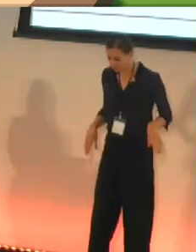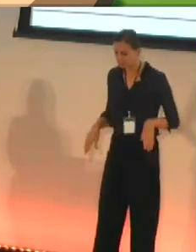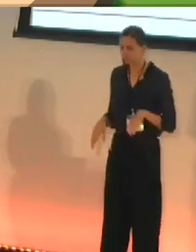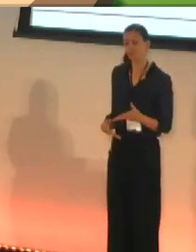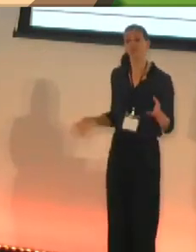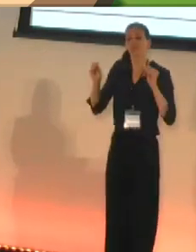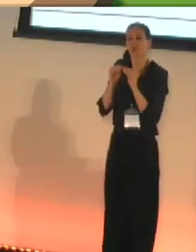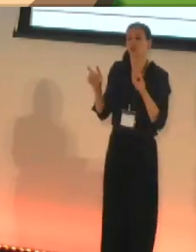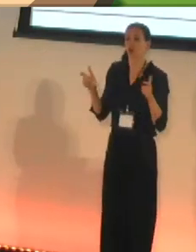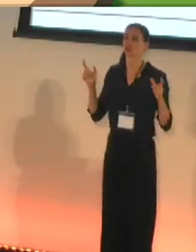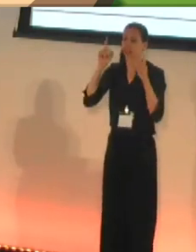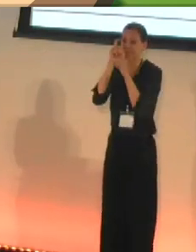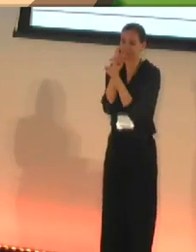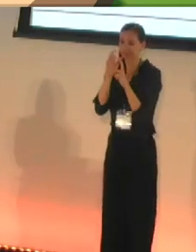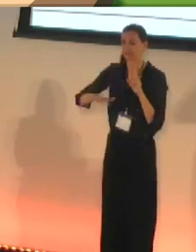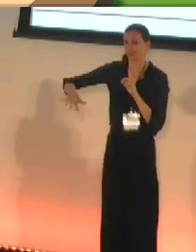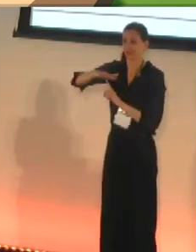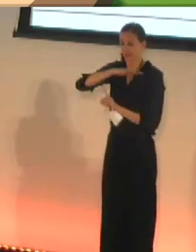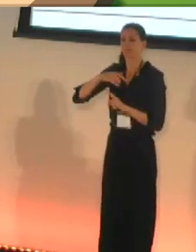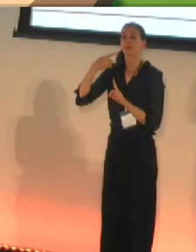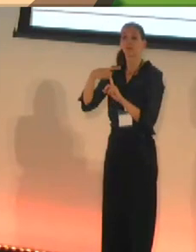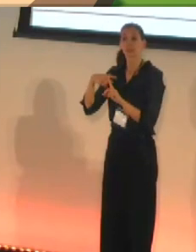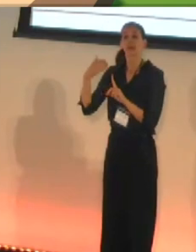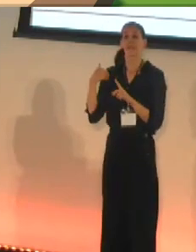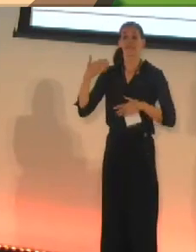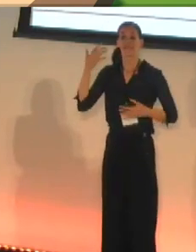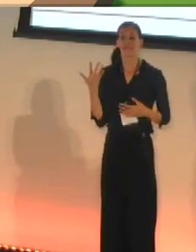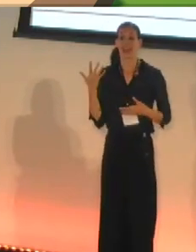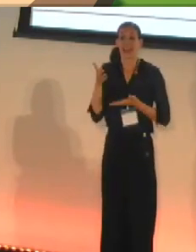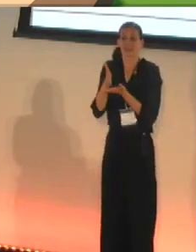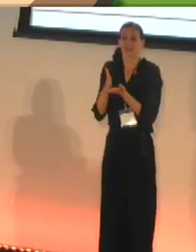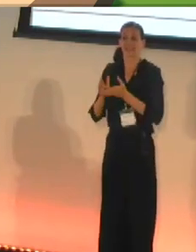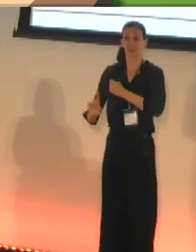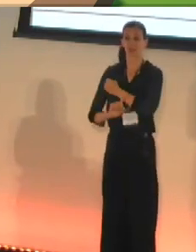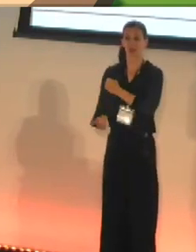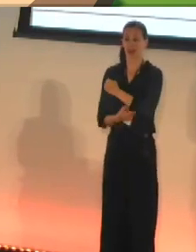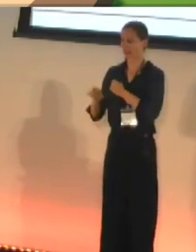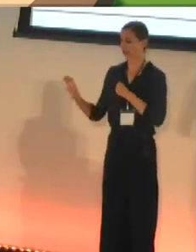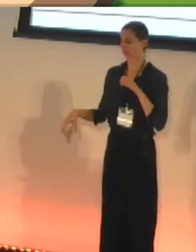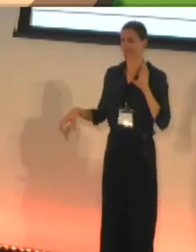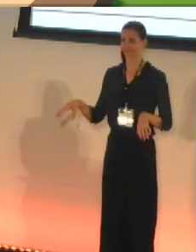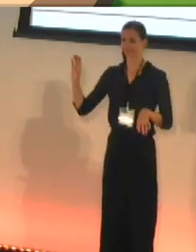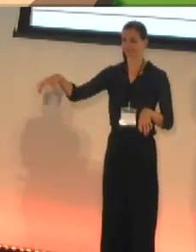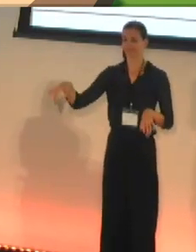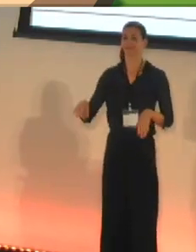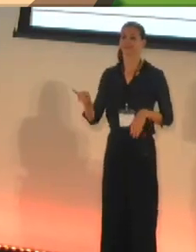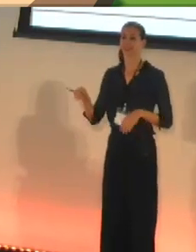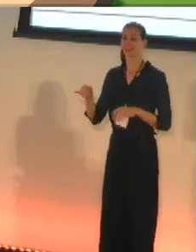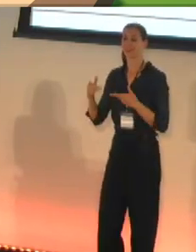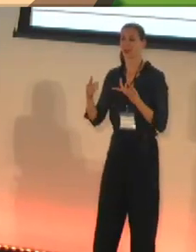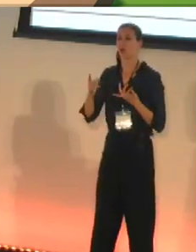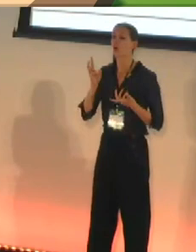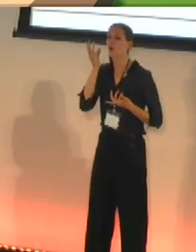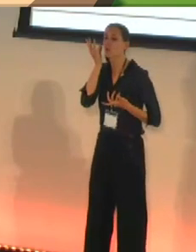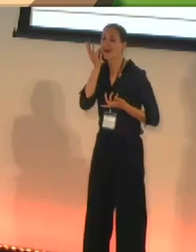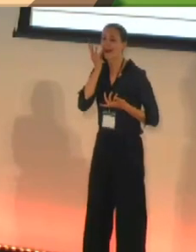complex environment, we also had placed five pieces of trash around this park, such as an empty wine bottle, pictured on the left